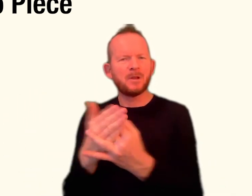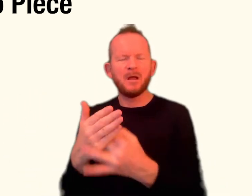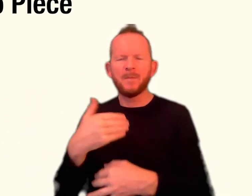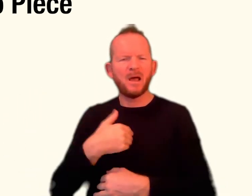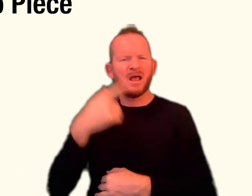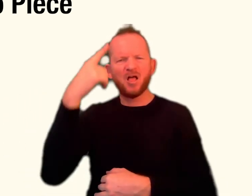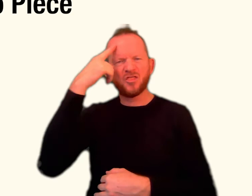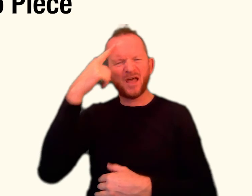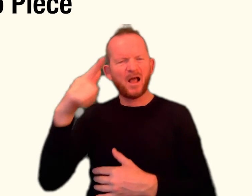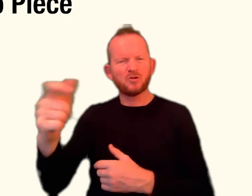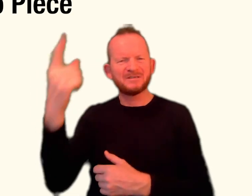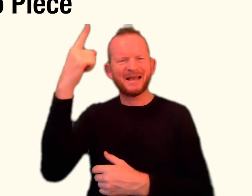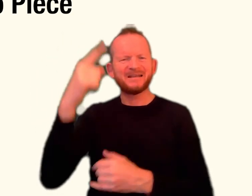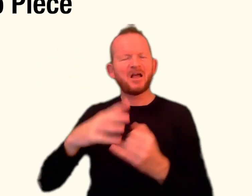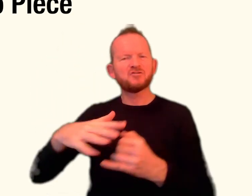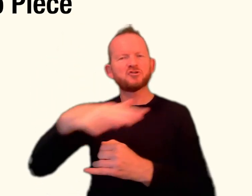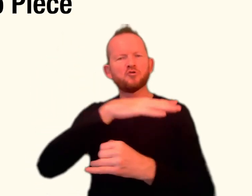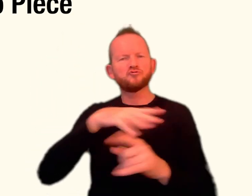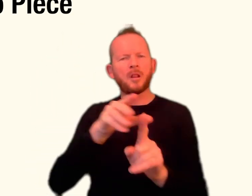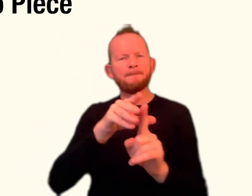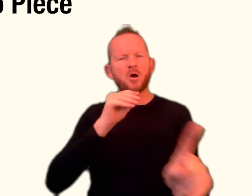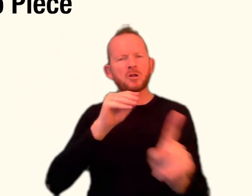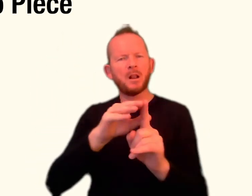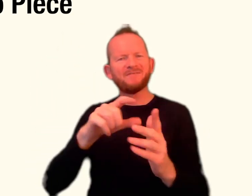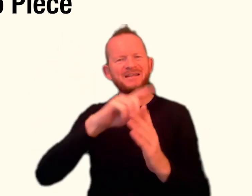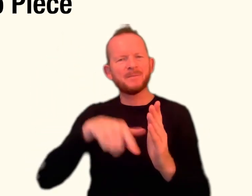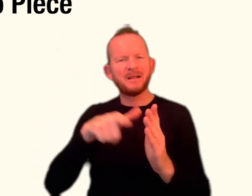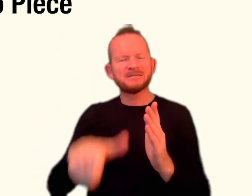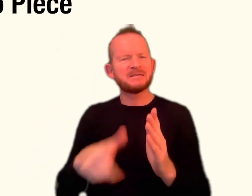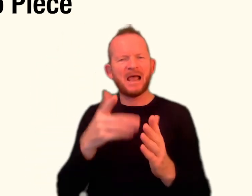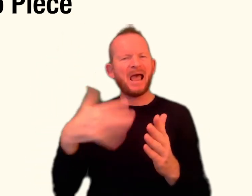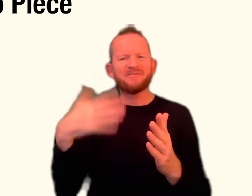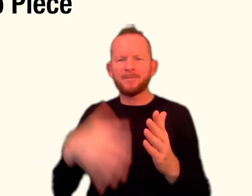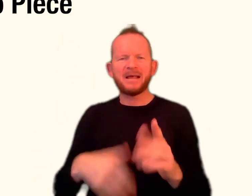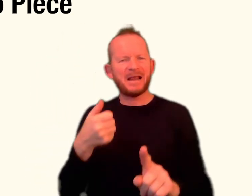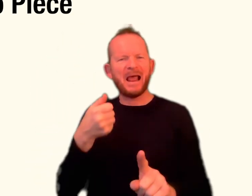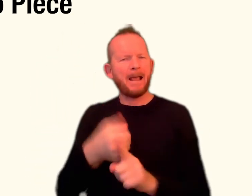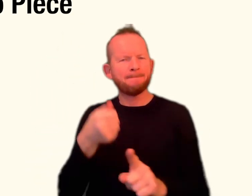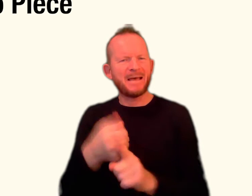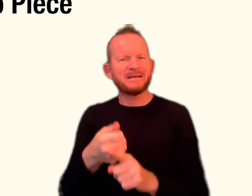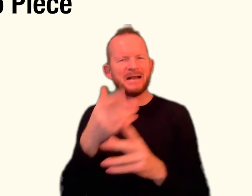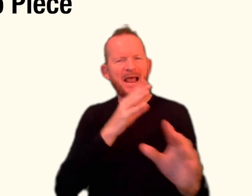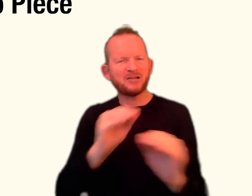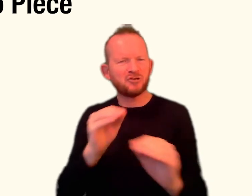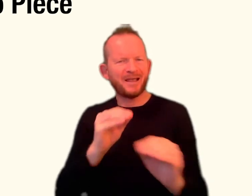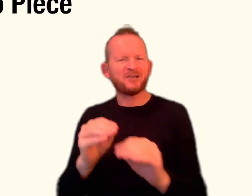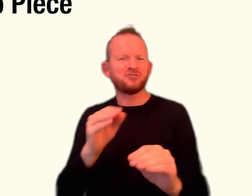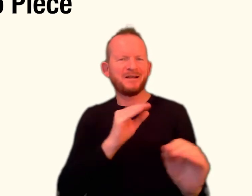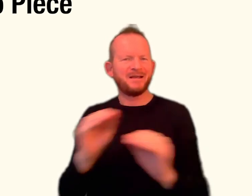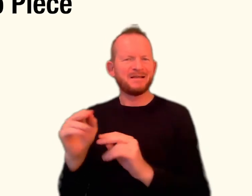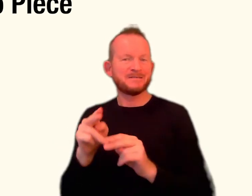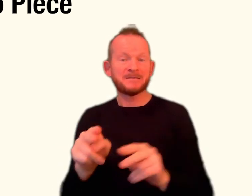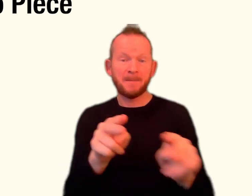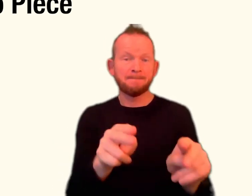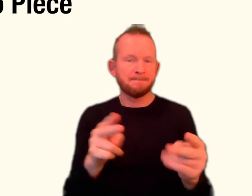the social model of disability has ever been embedded in education and in the education system,